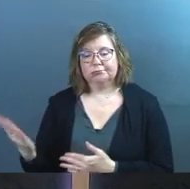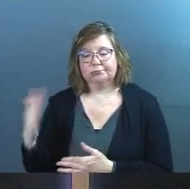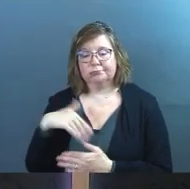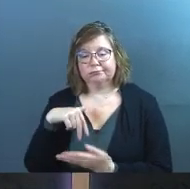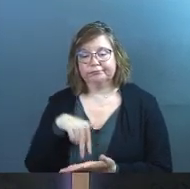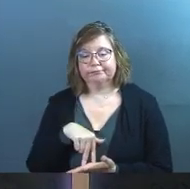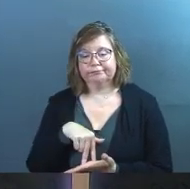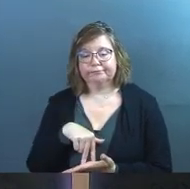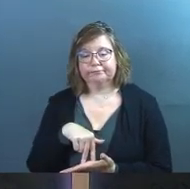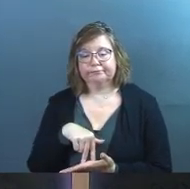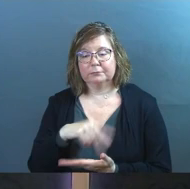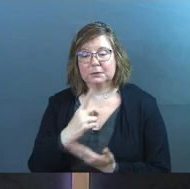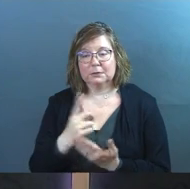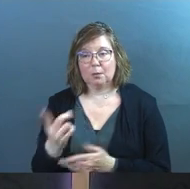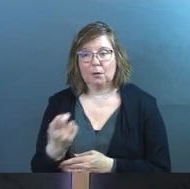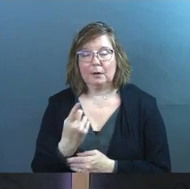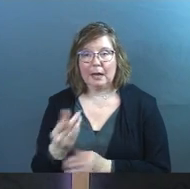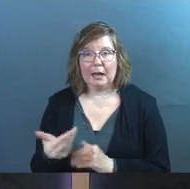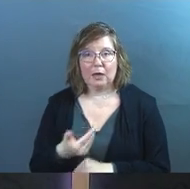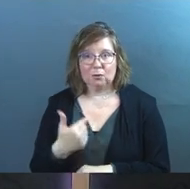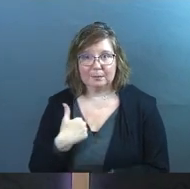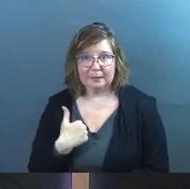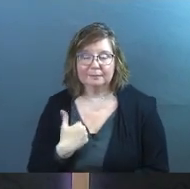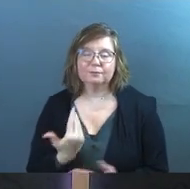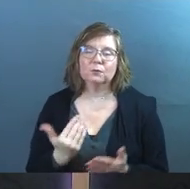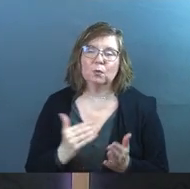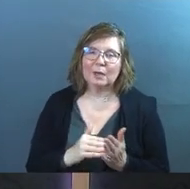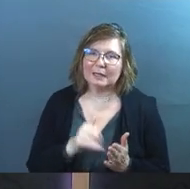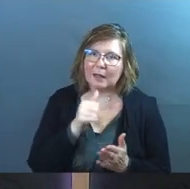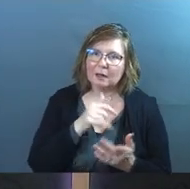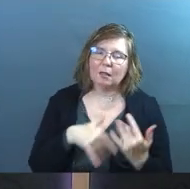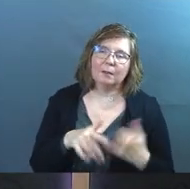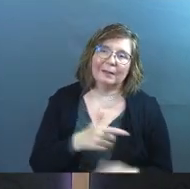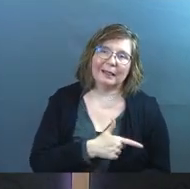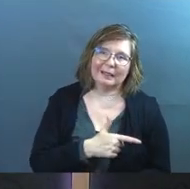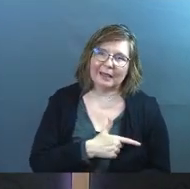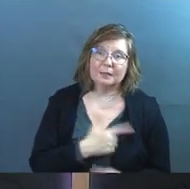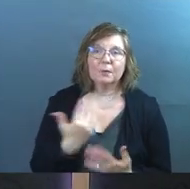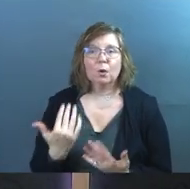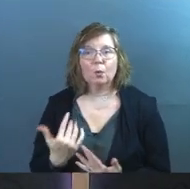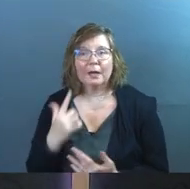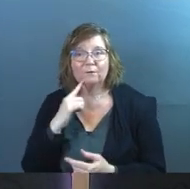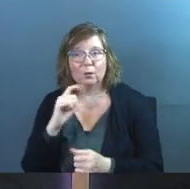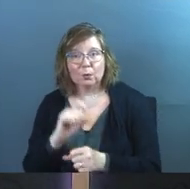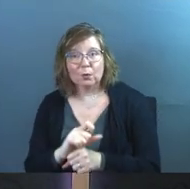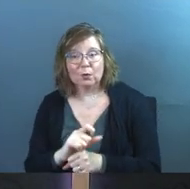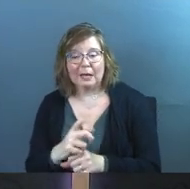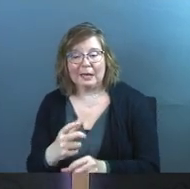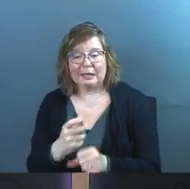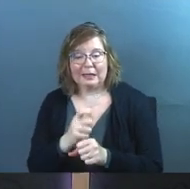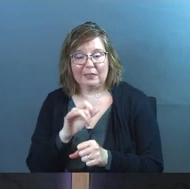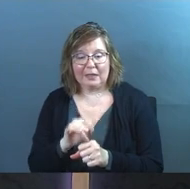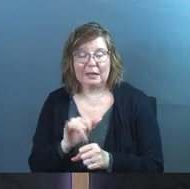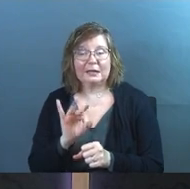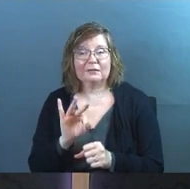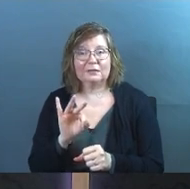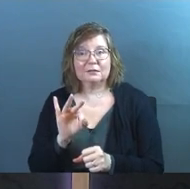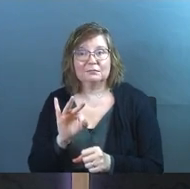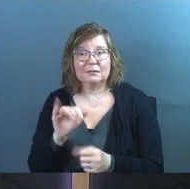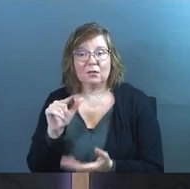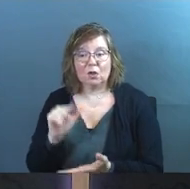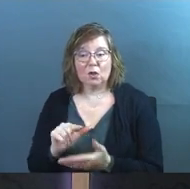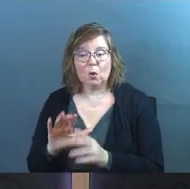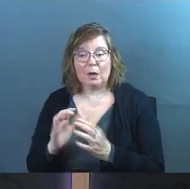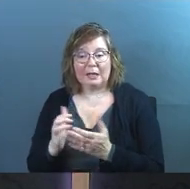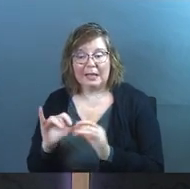day long until somebody hires me. So again, not just hanging out being lazy, but waiting for work. And they get that. Even as the lower class